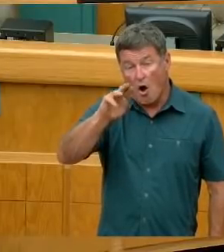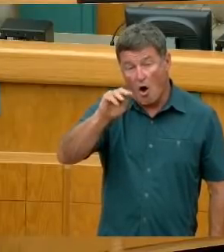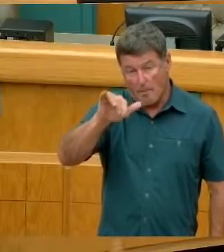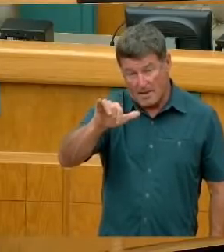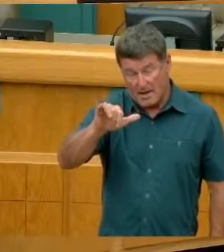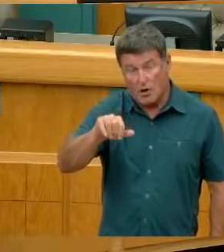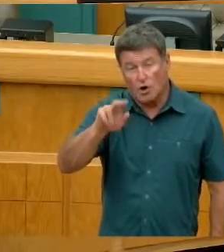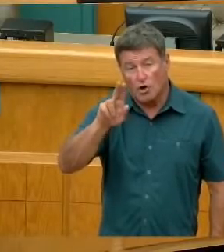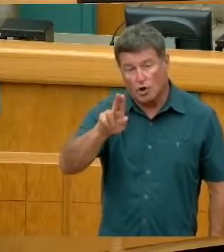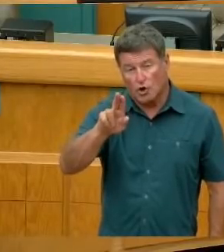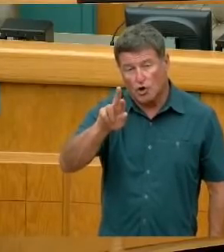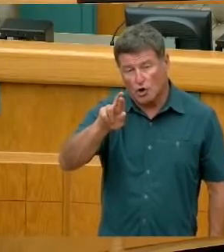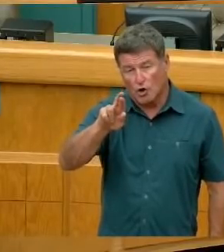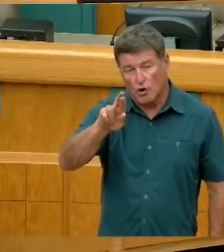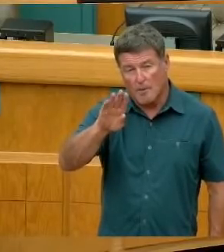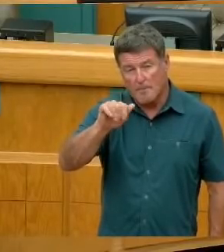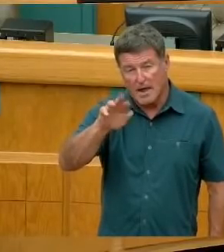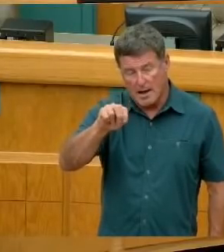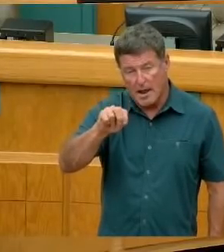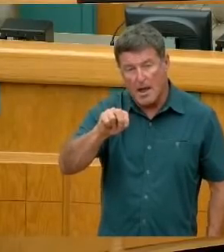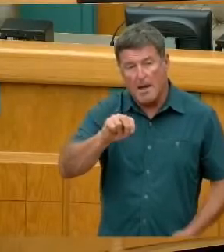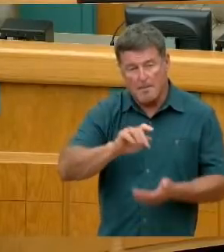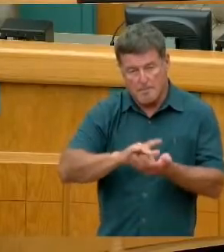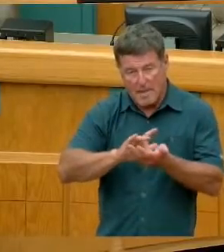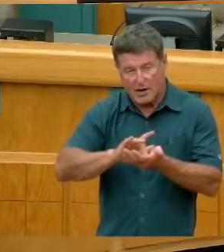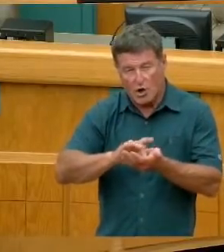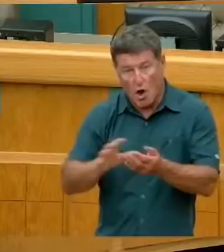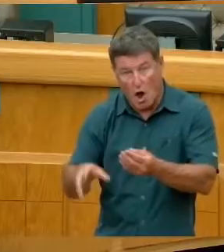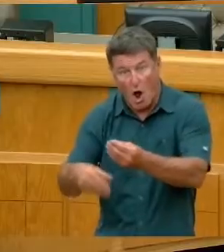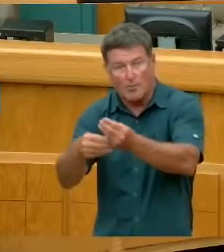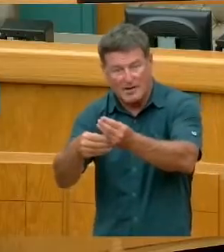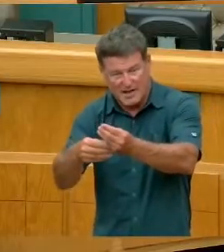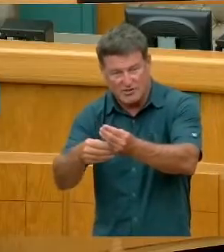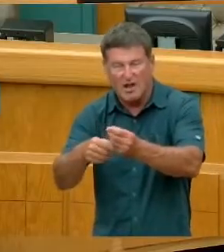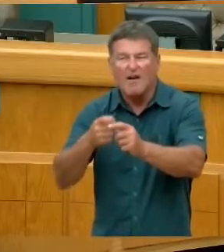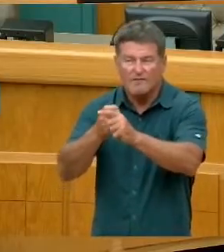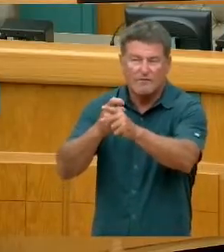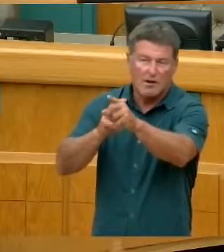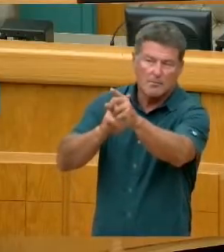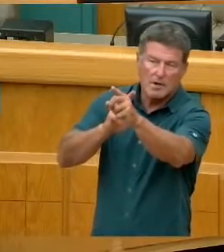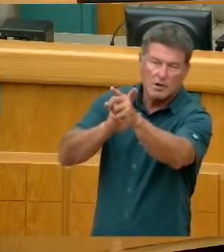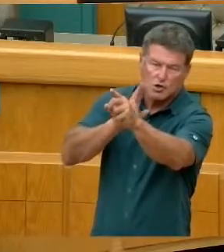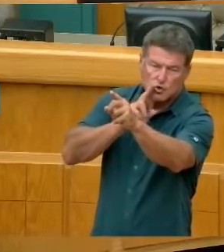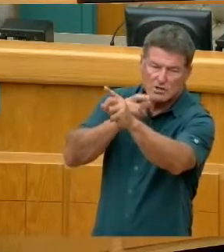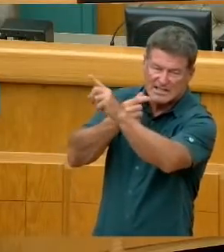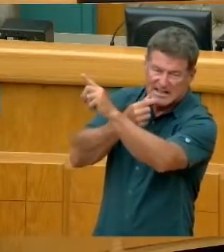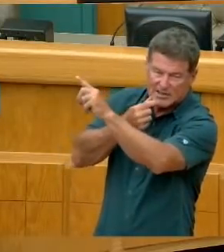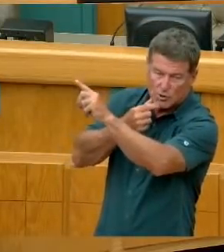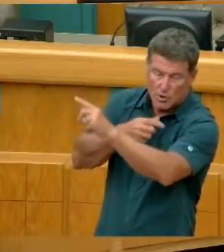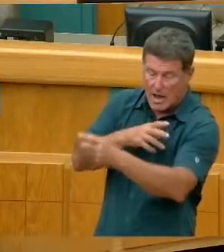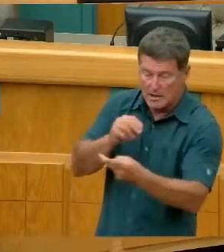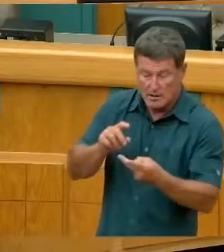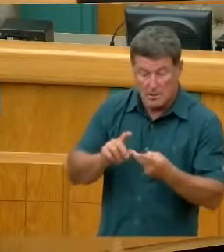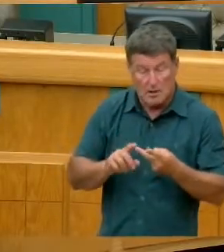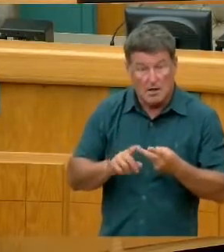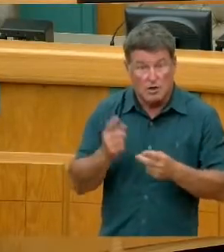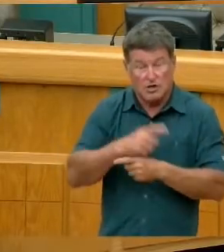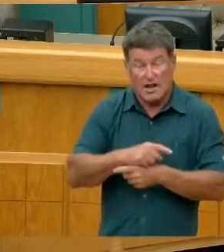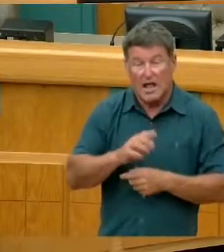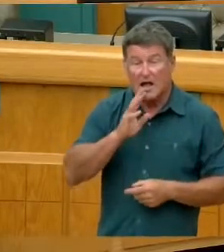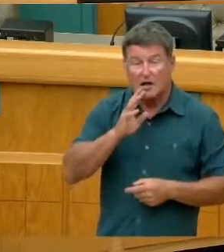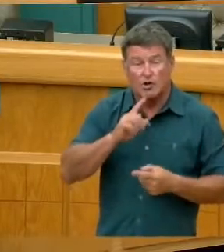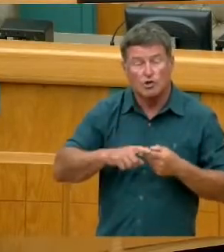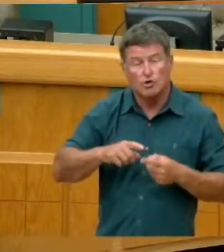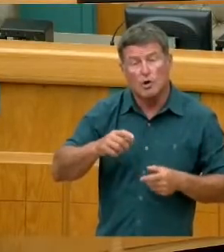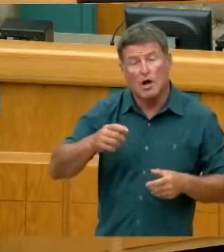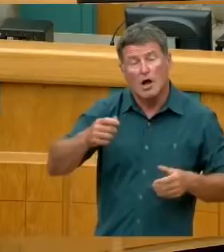Urban Augmentation Medical Task Forces, and they're going to be basically operating out of San Antonio and Houston. And today